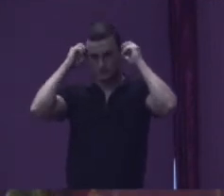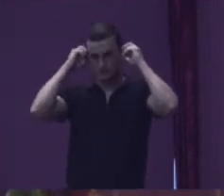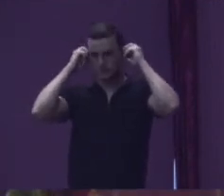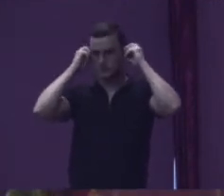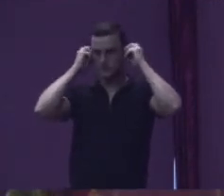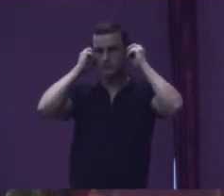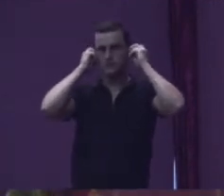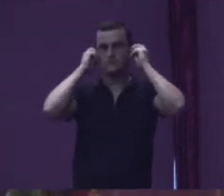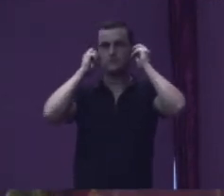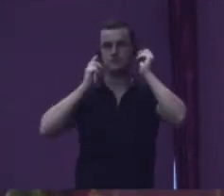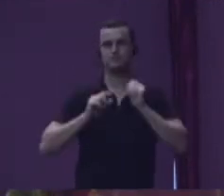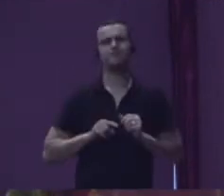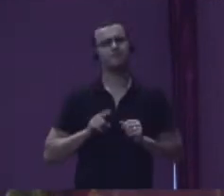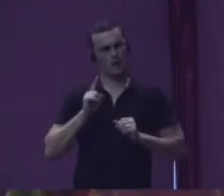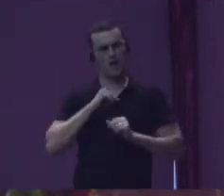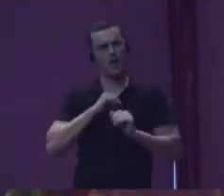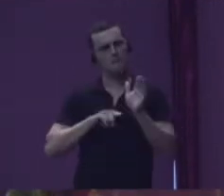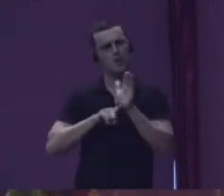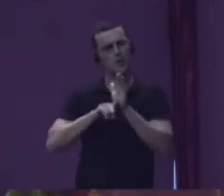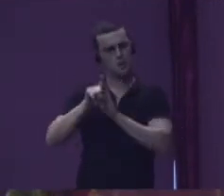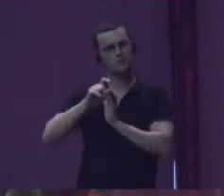It's an interesting question.